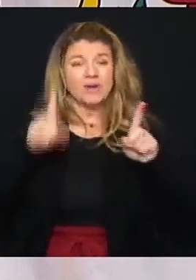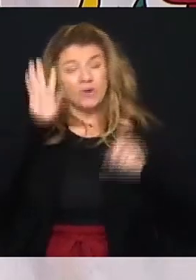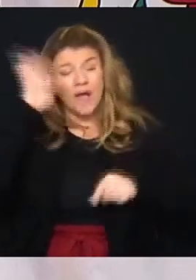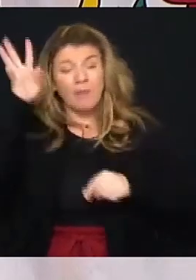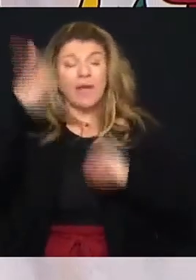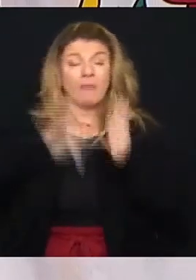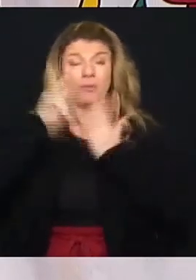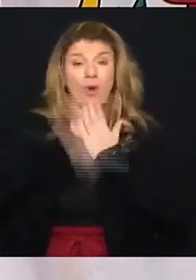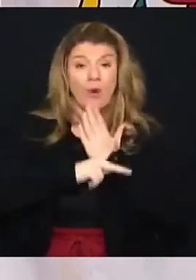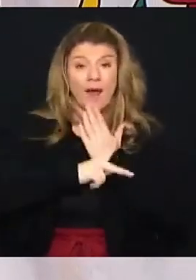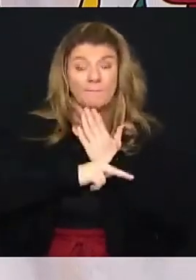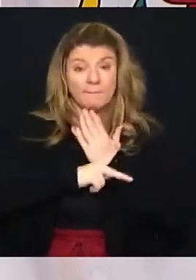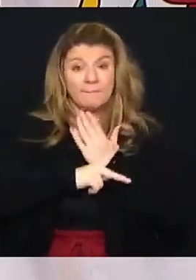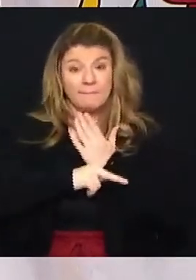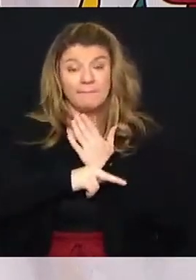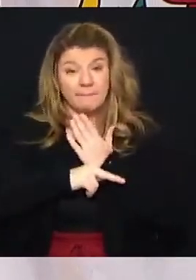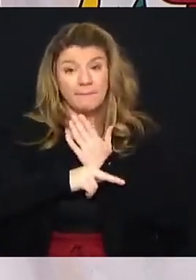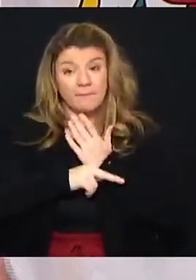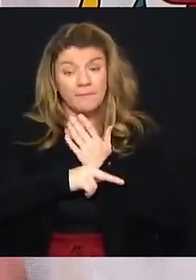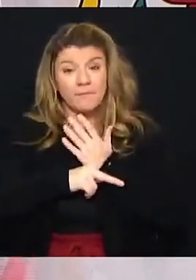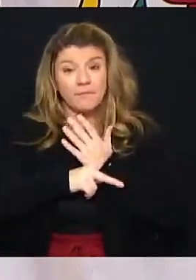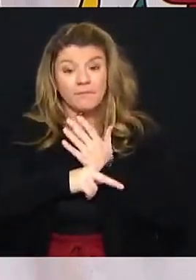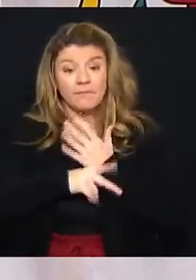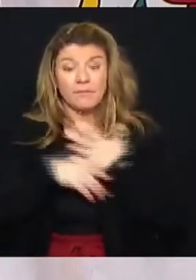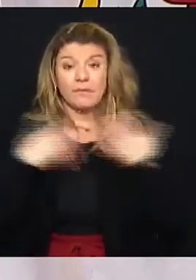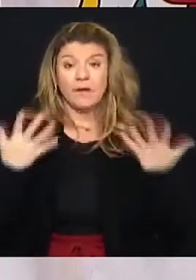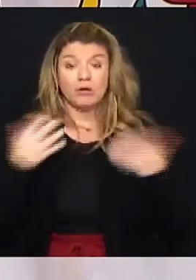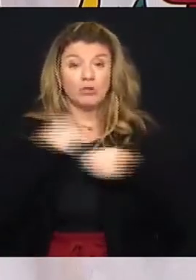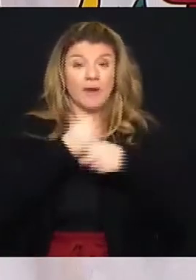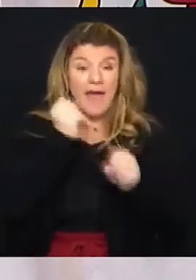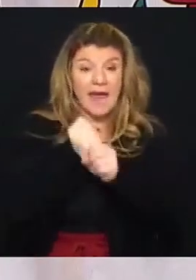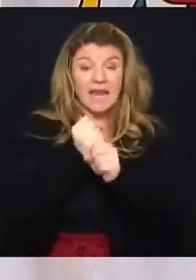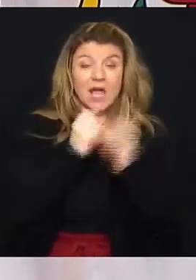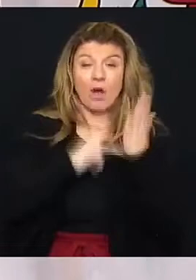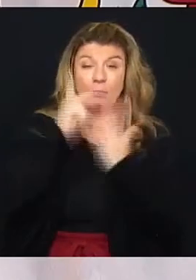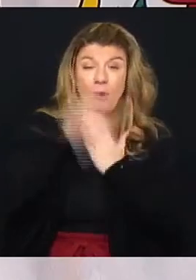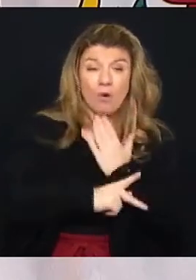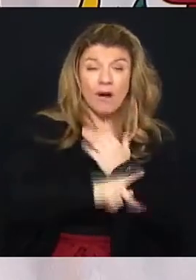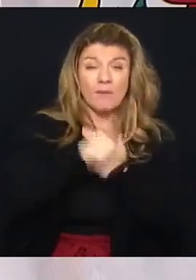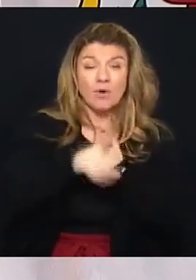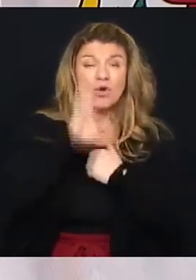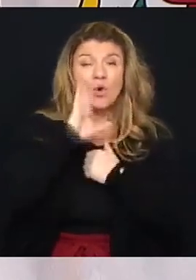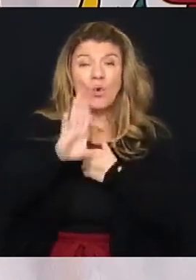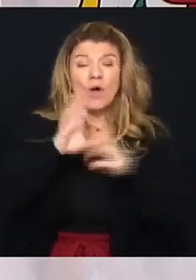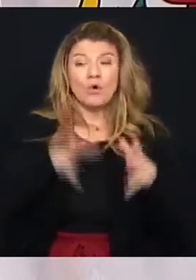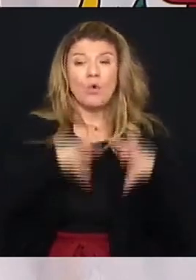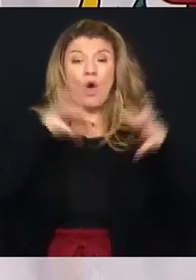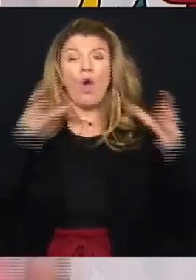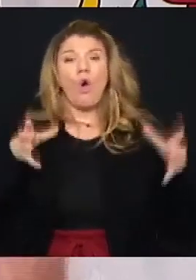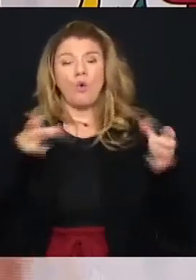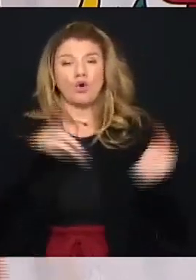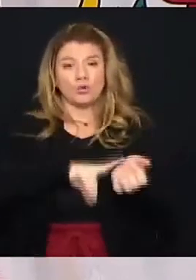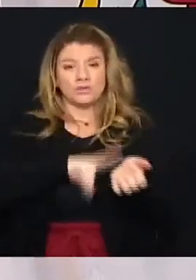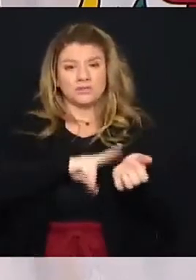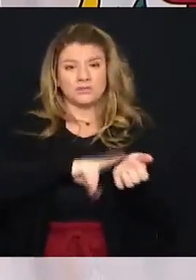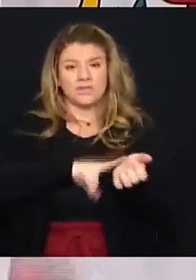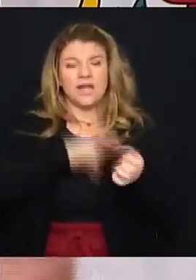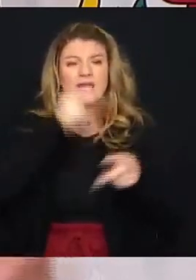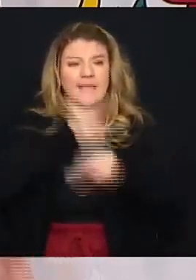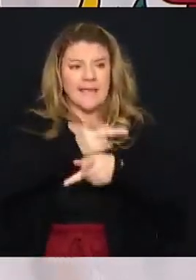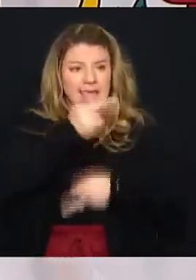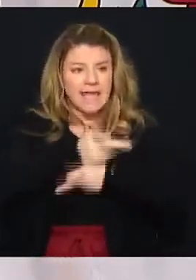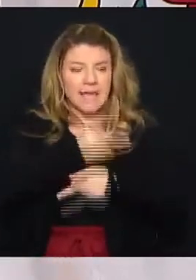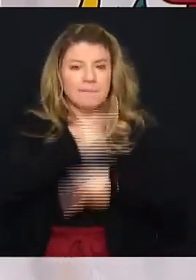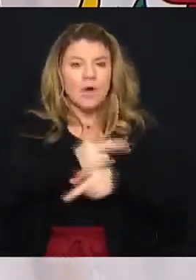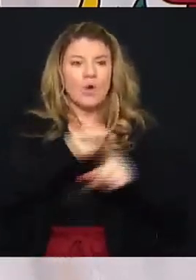know, and basically creating a program where you're going to grow nurses, you're going to retain, you're